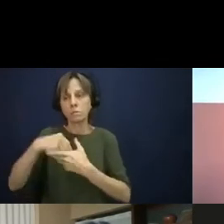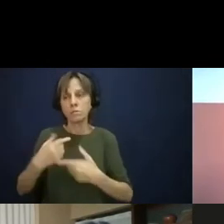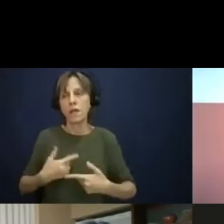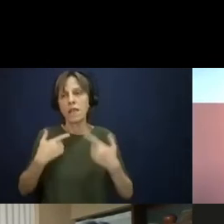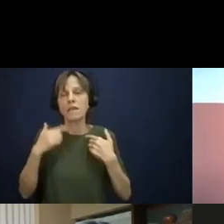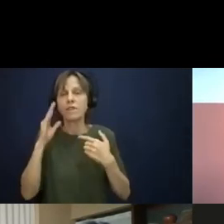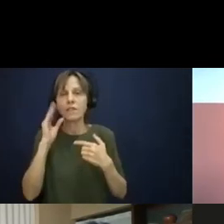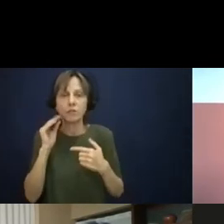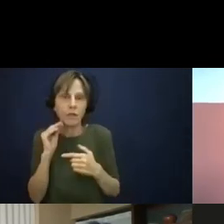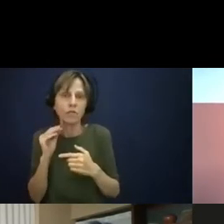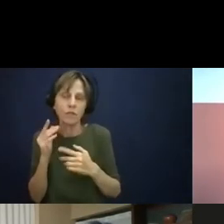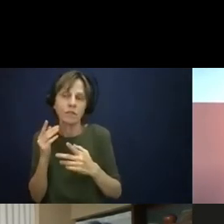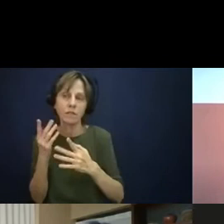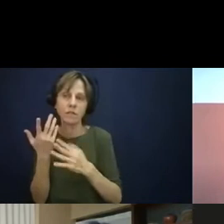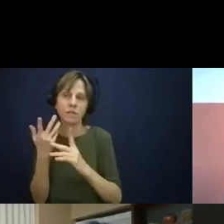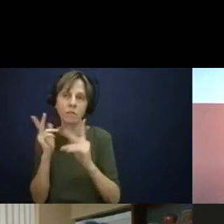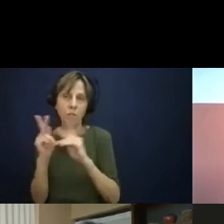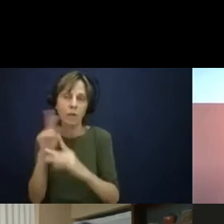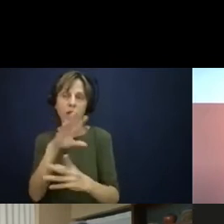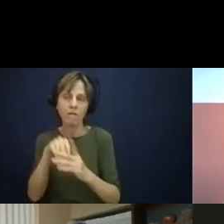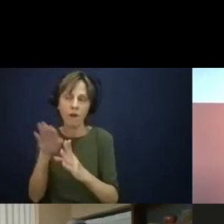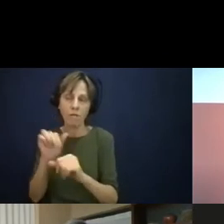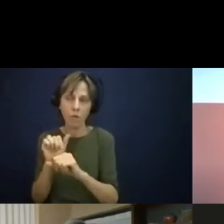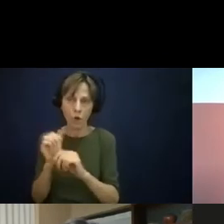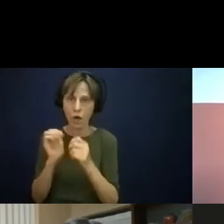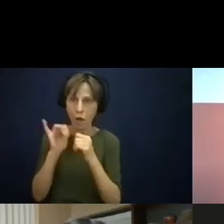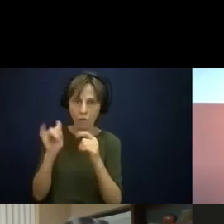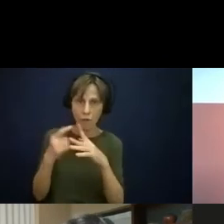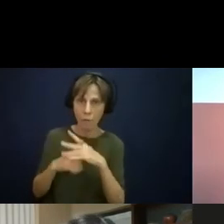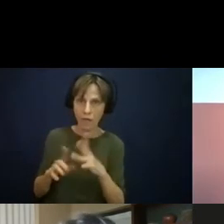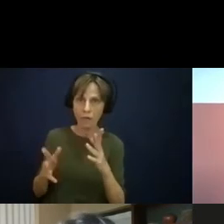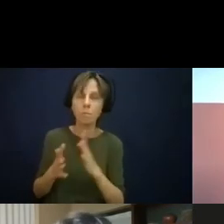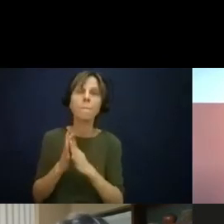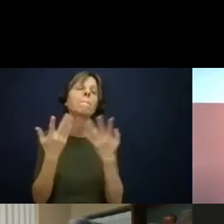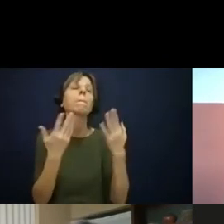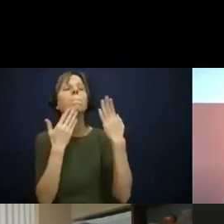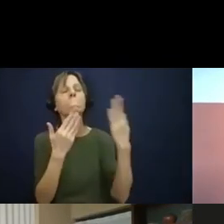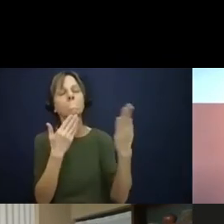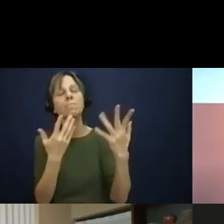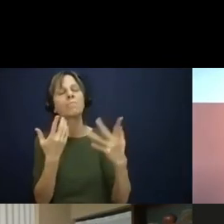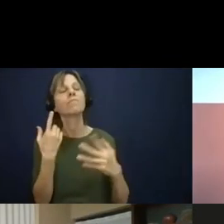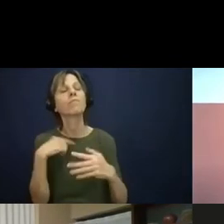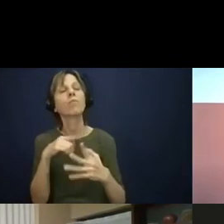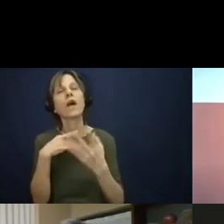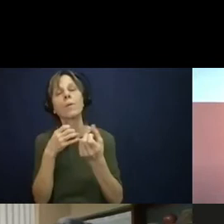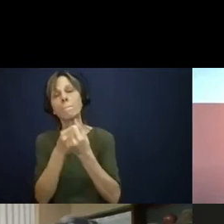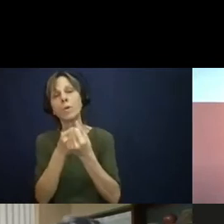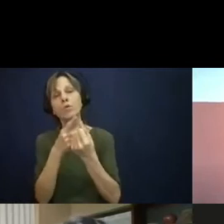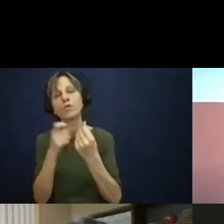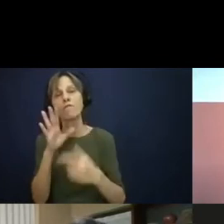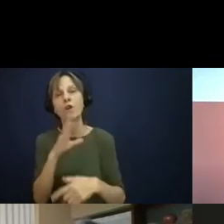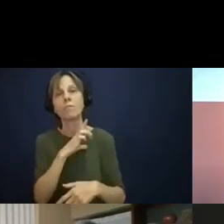begin? Yeah, thanks. Well, fortunately, we had a boost from the legislators in California who